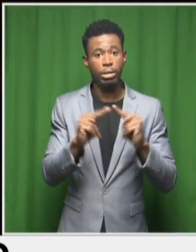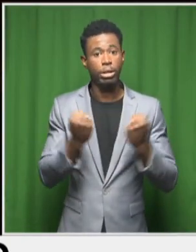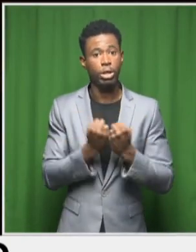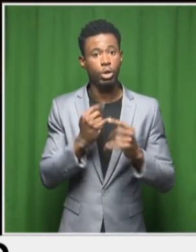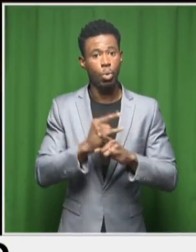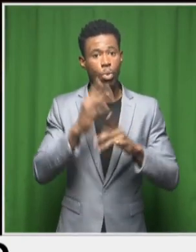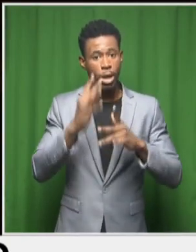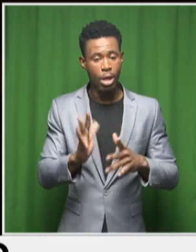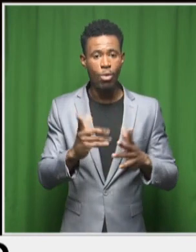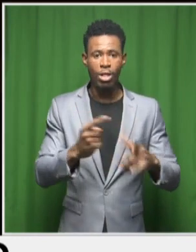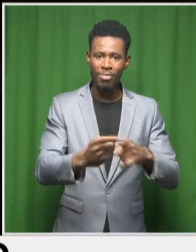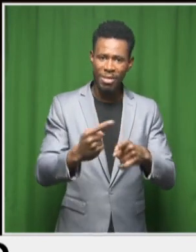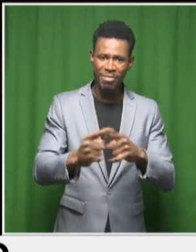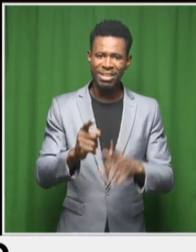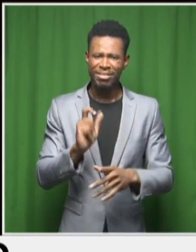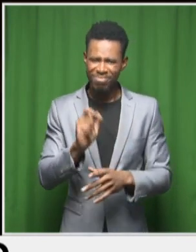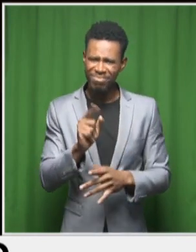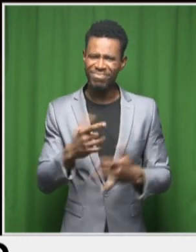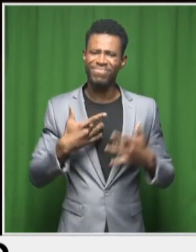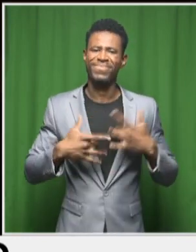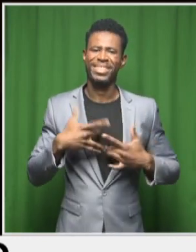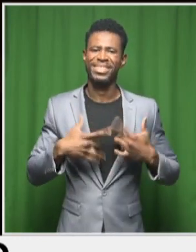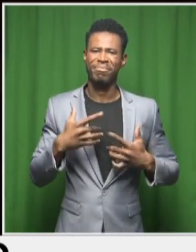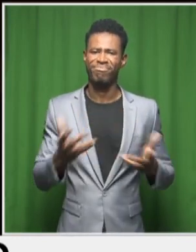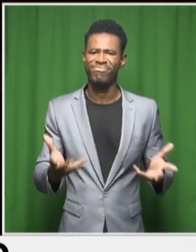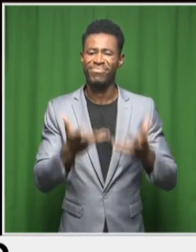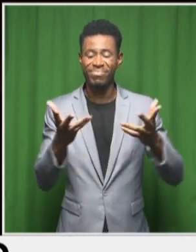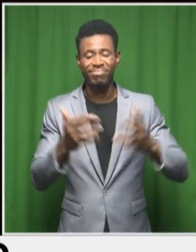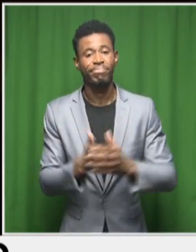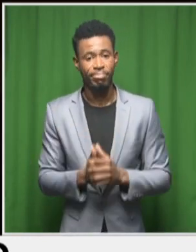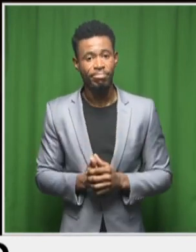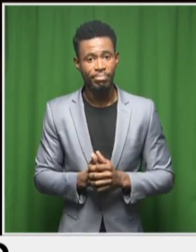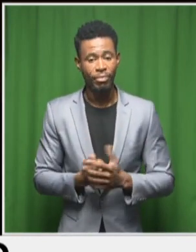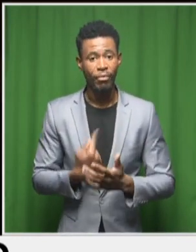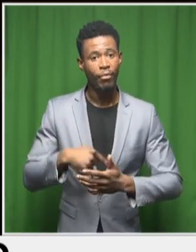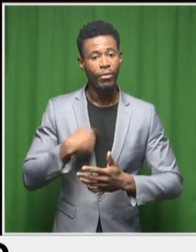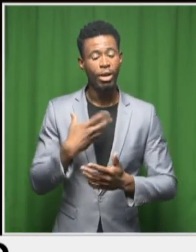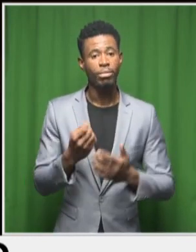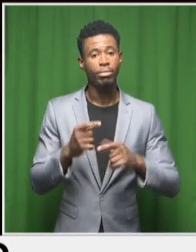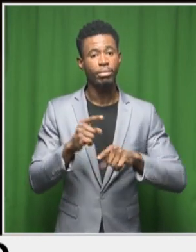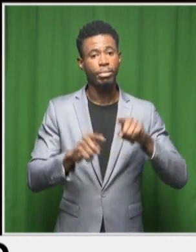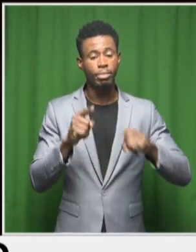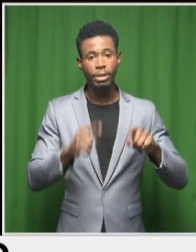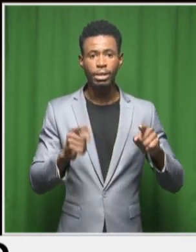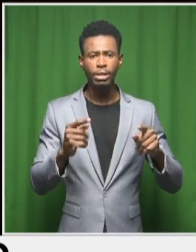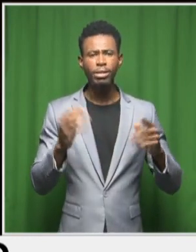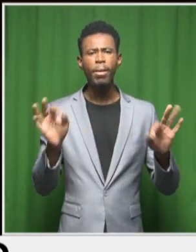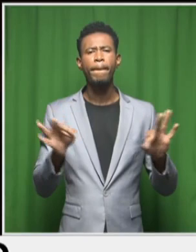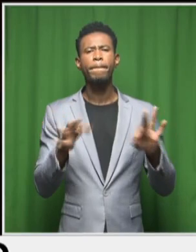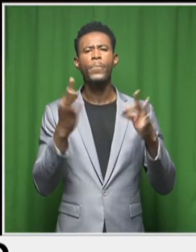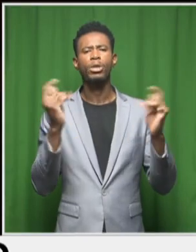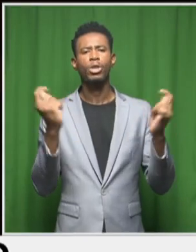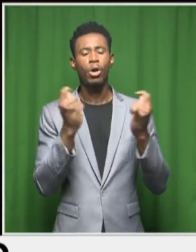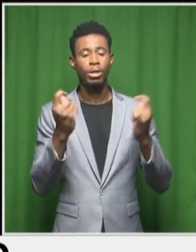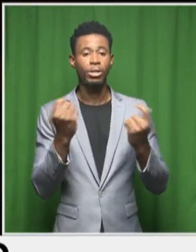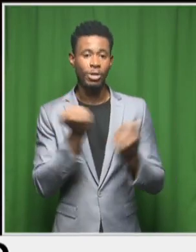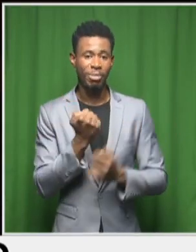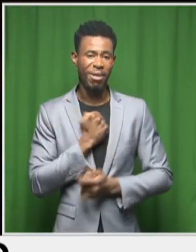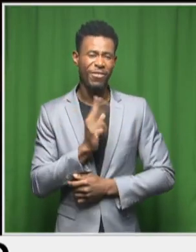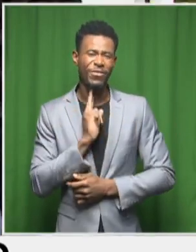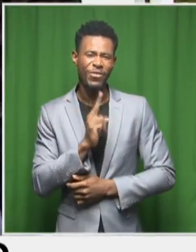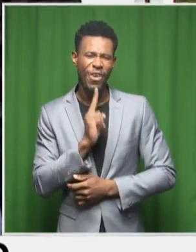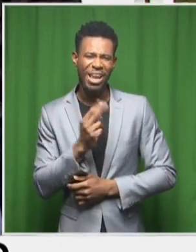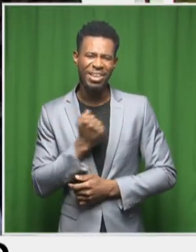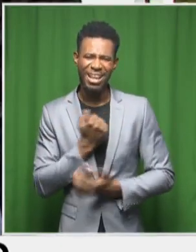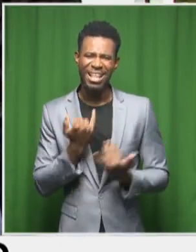So that's the excitement and the hype that's going up. We have so many different concerts. We had a concert, that's just my voice is a bit hoarse. We